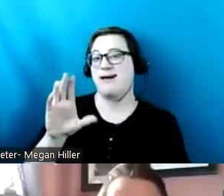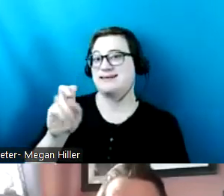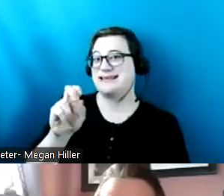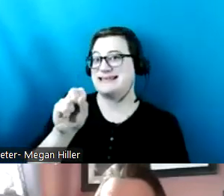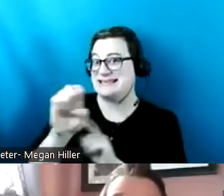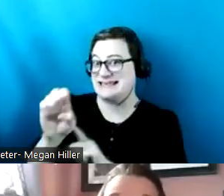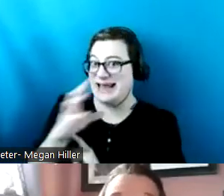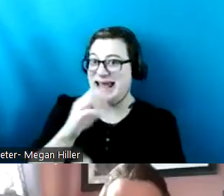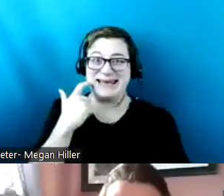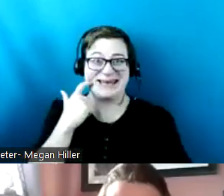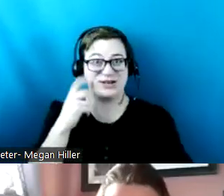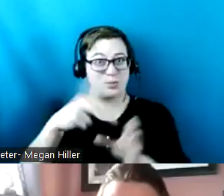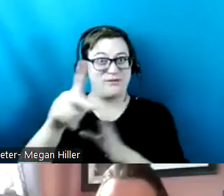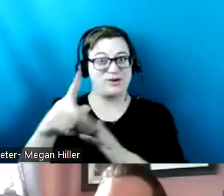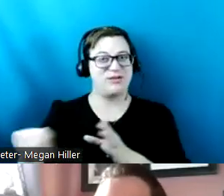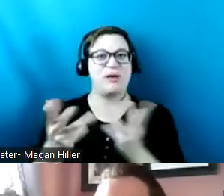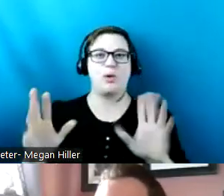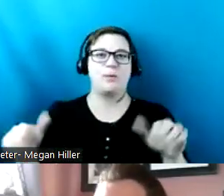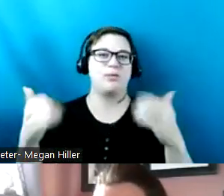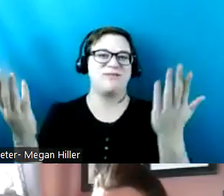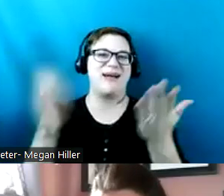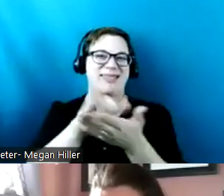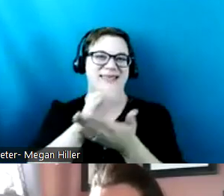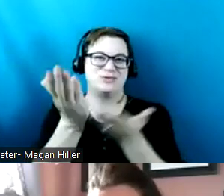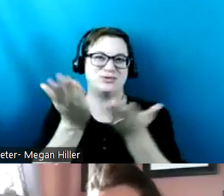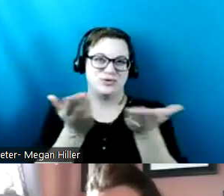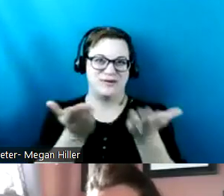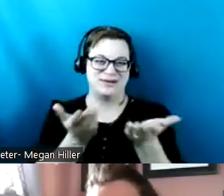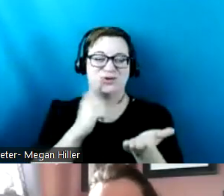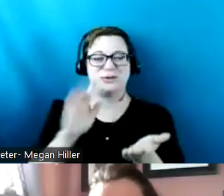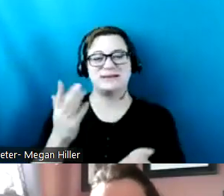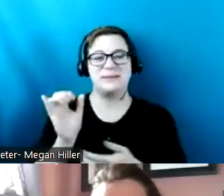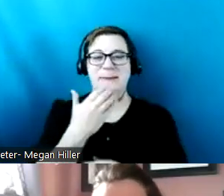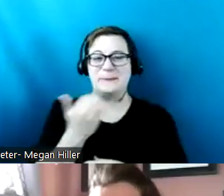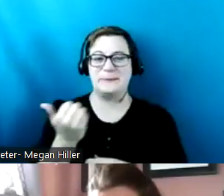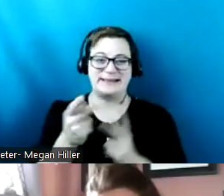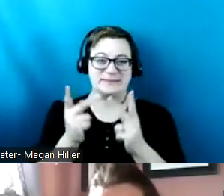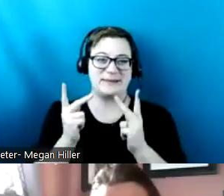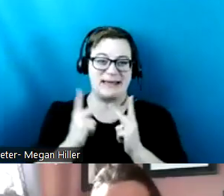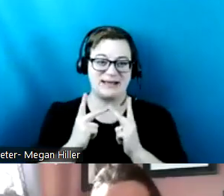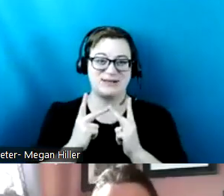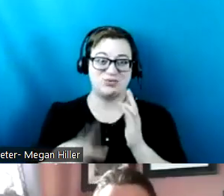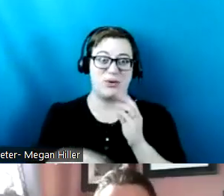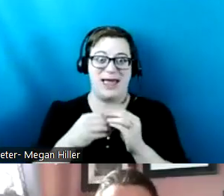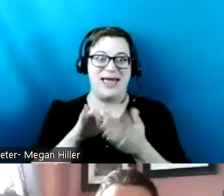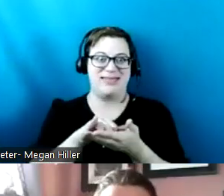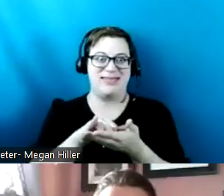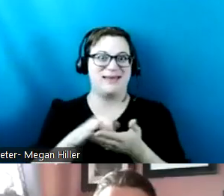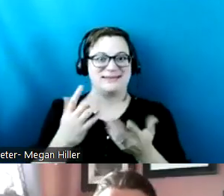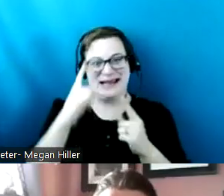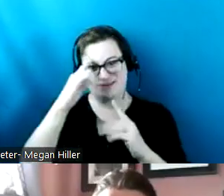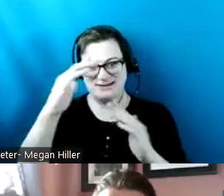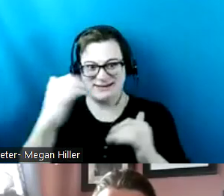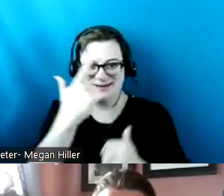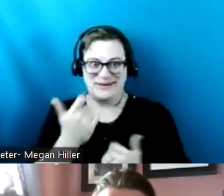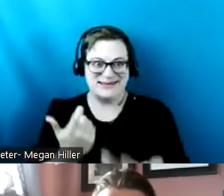already can provide and do provide this service. This seemed like the best place to to add this extra expectation because it's